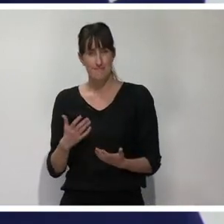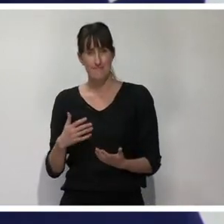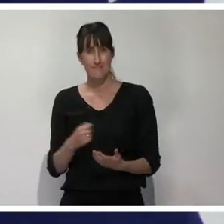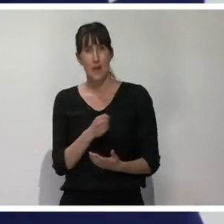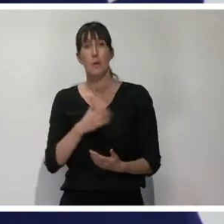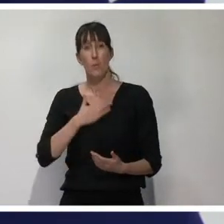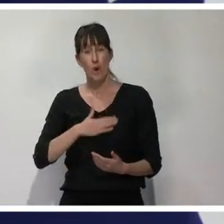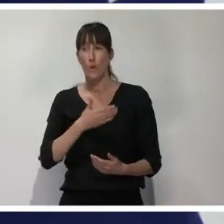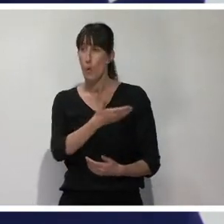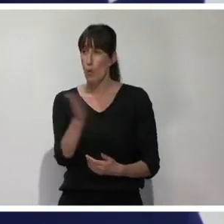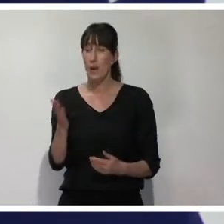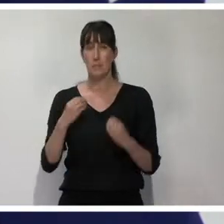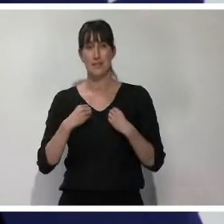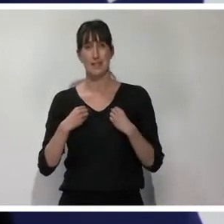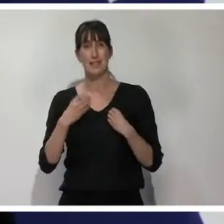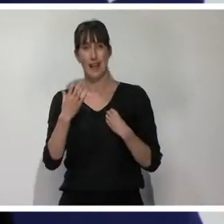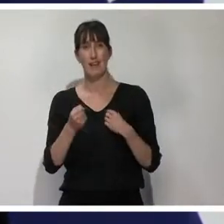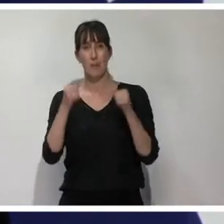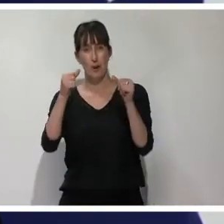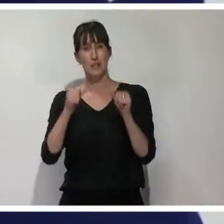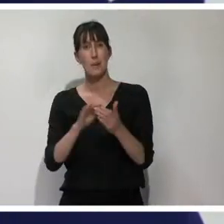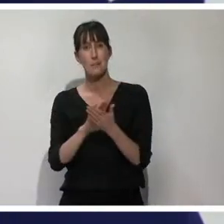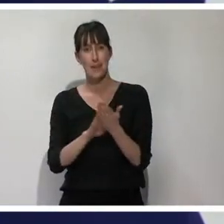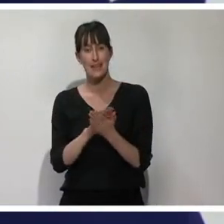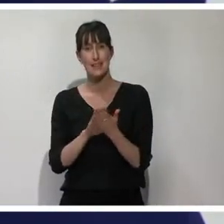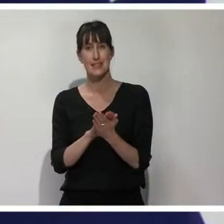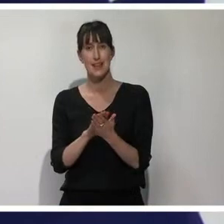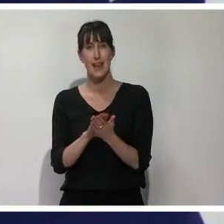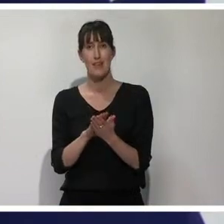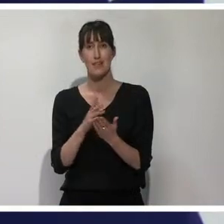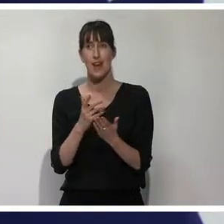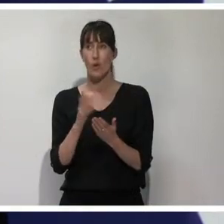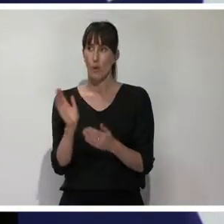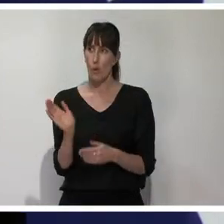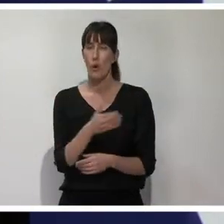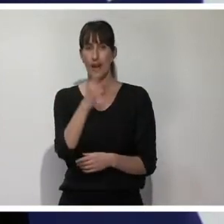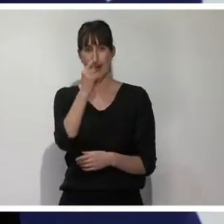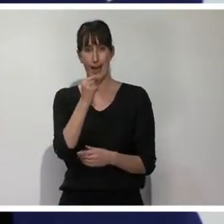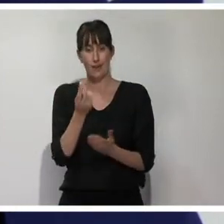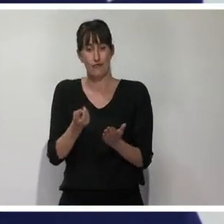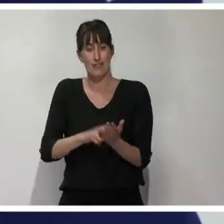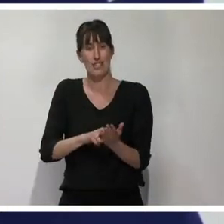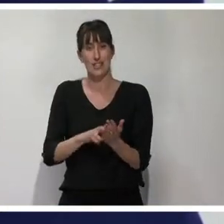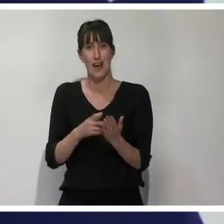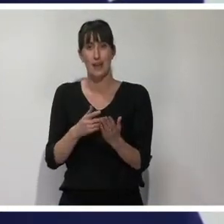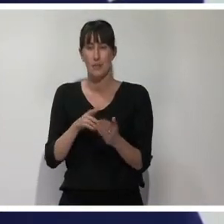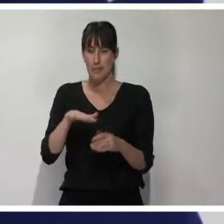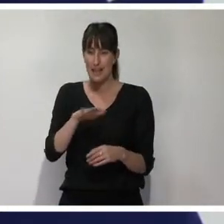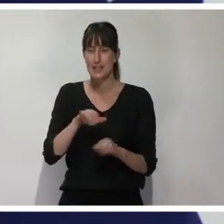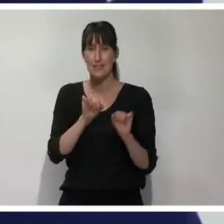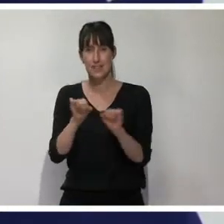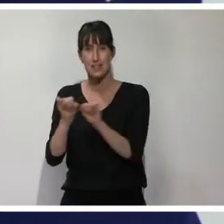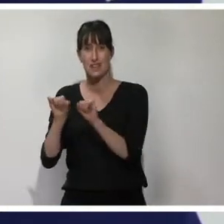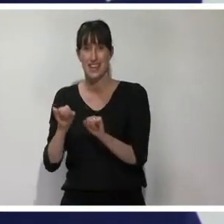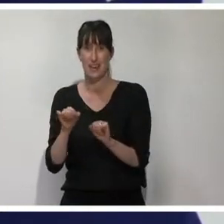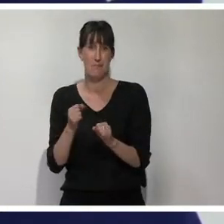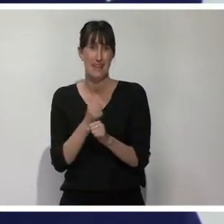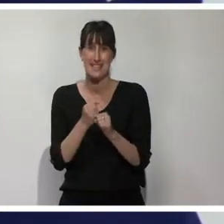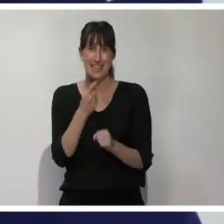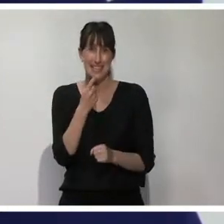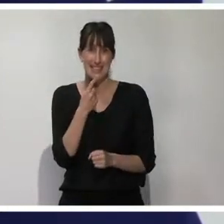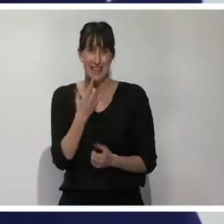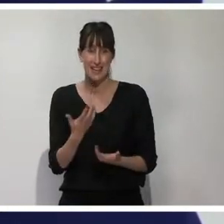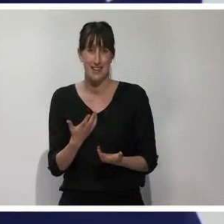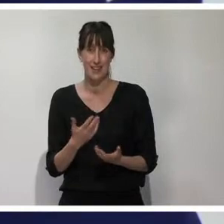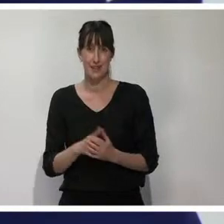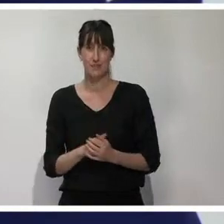QR code available. And sometimes that'll mean people just put their phone back in their pocket. We need to make it available, and the easiest way to do that, of course, is make